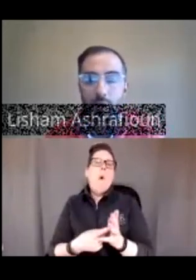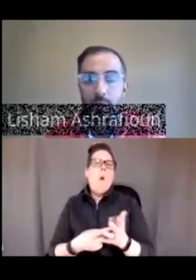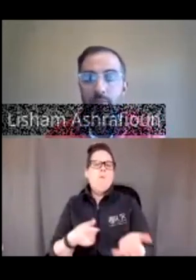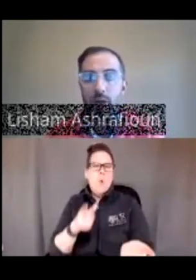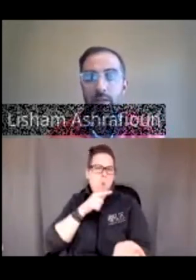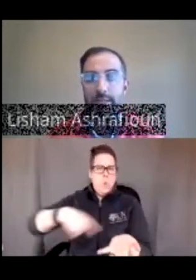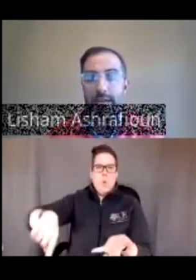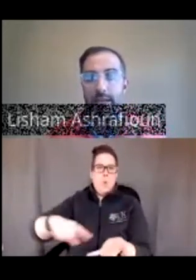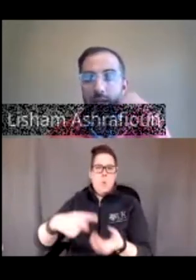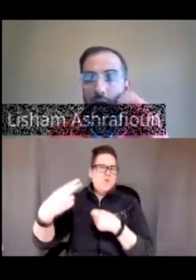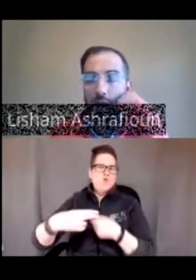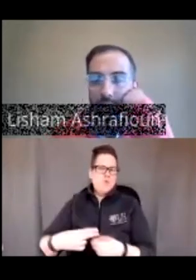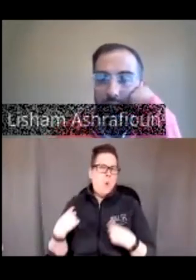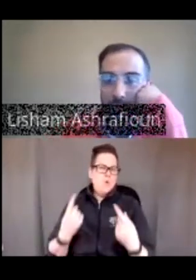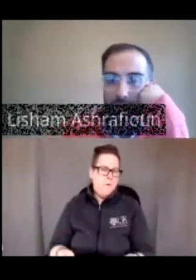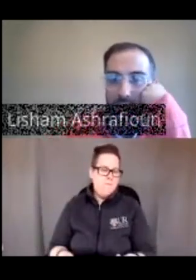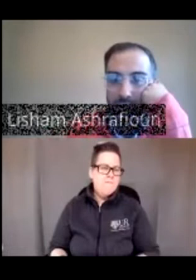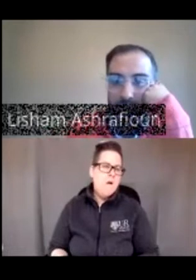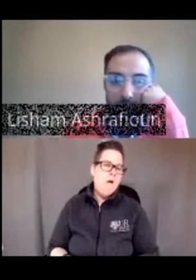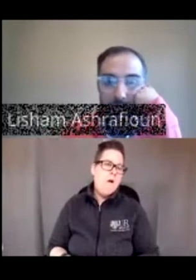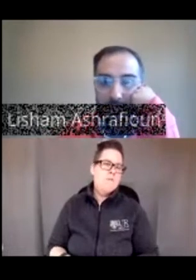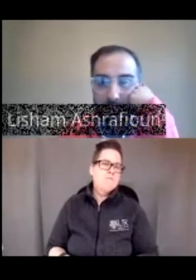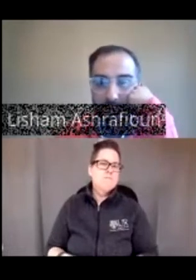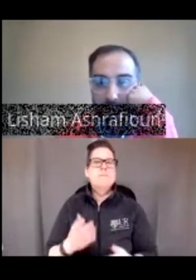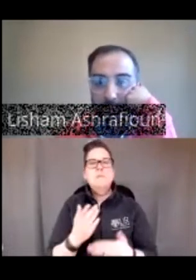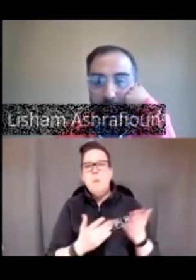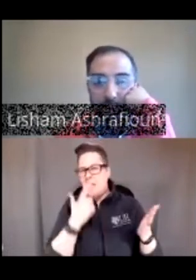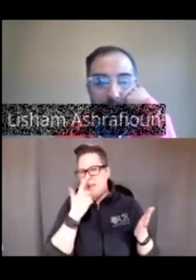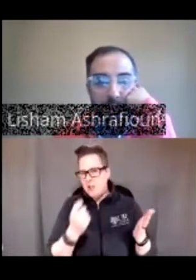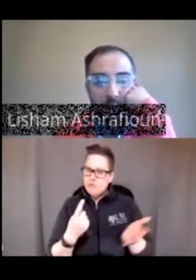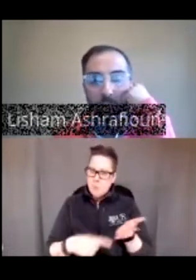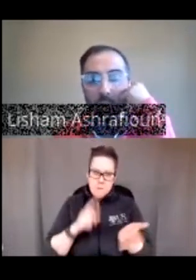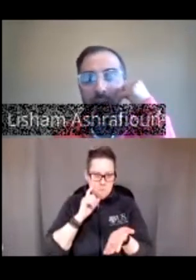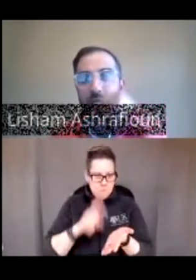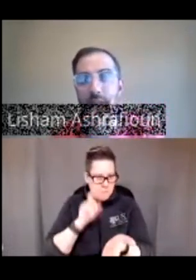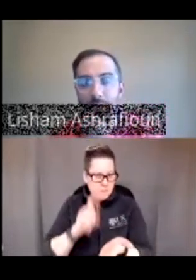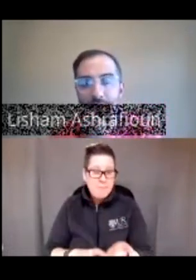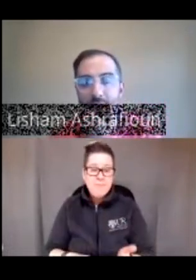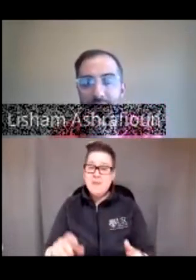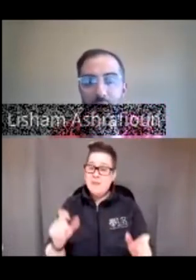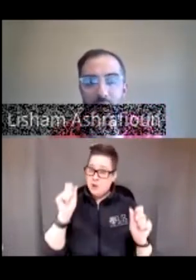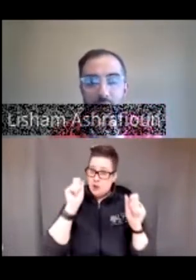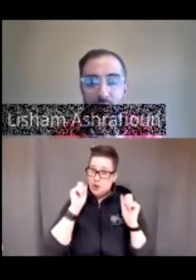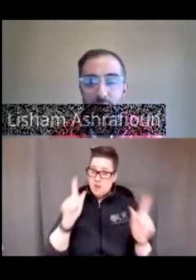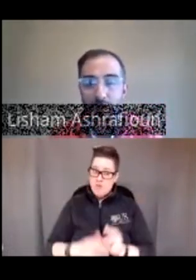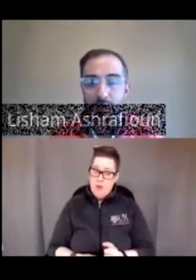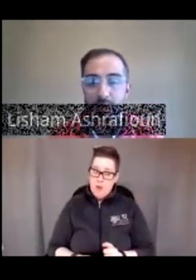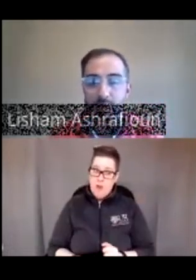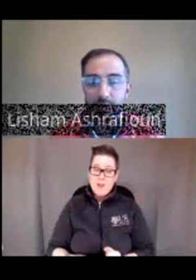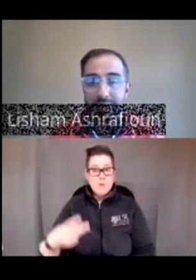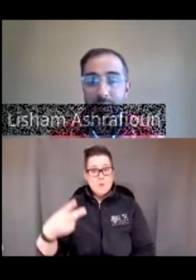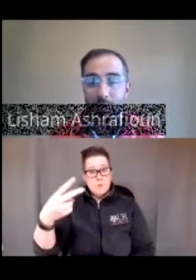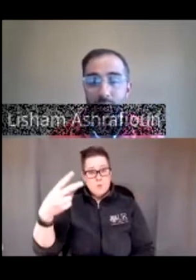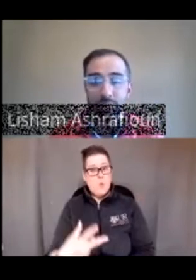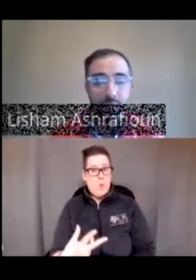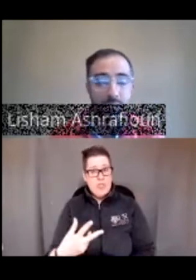sample to date, and I'll highlight some of the interesting pieces here. So surprisingly, we've had 2/3